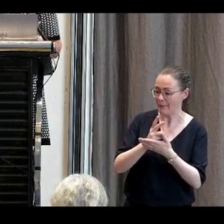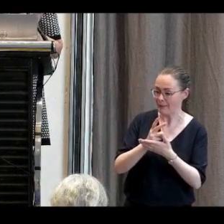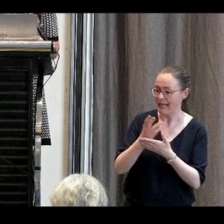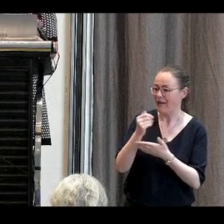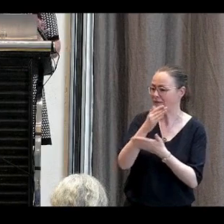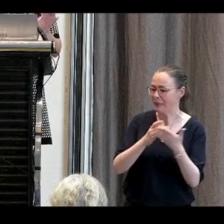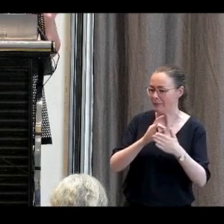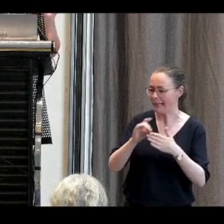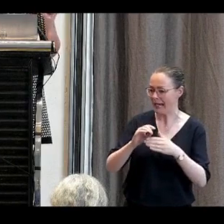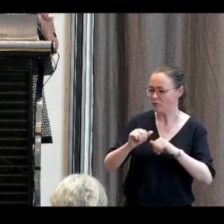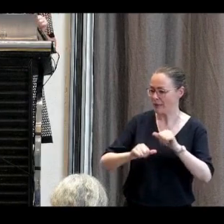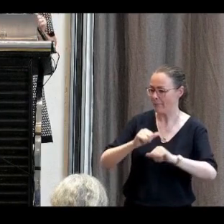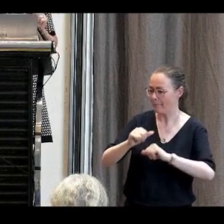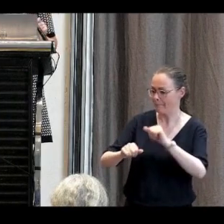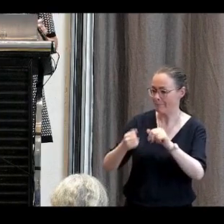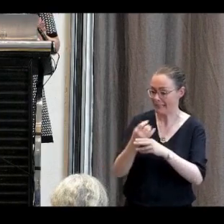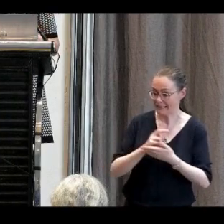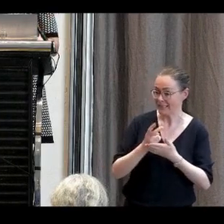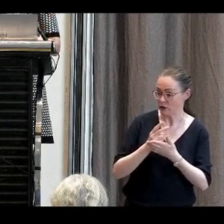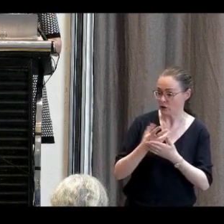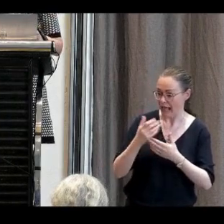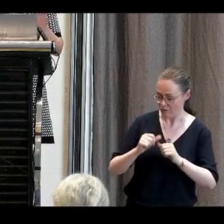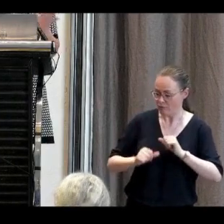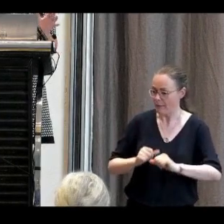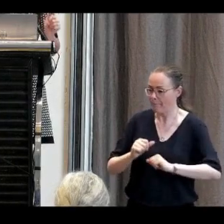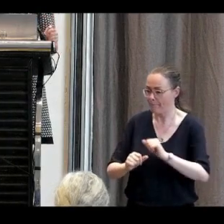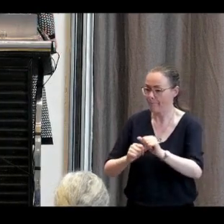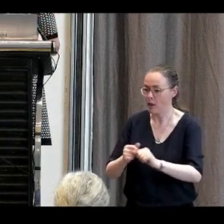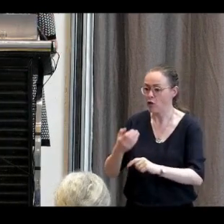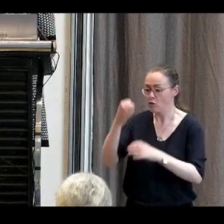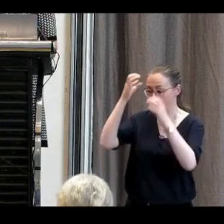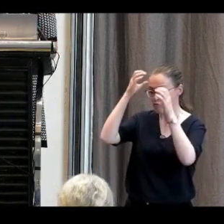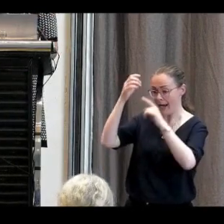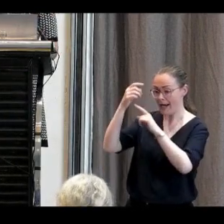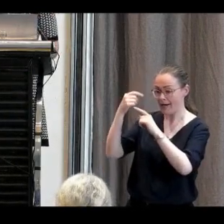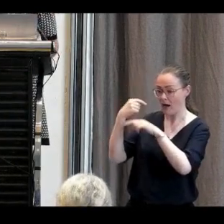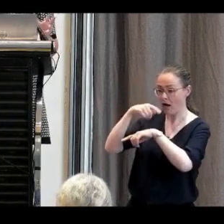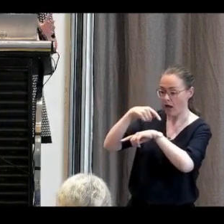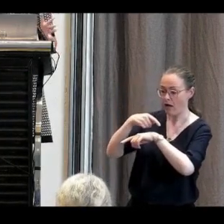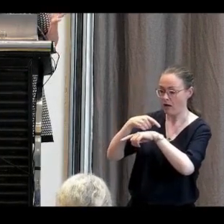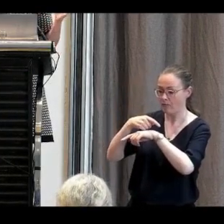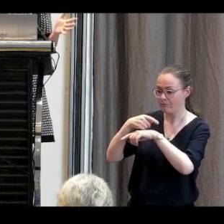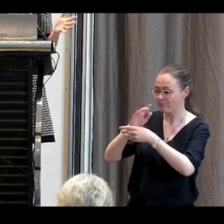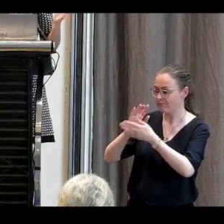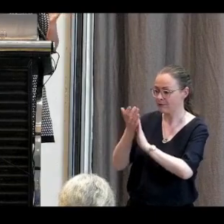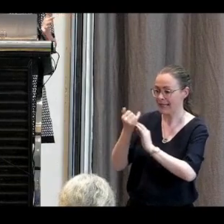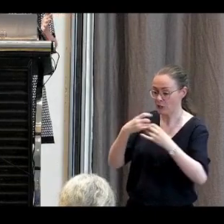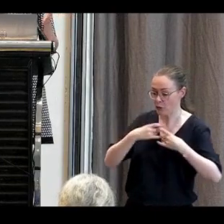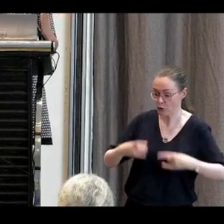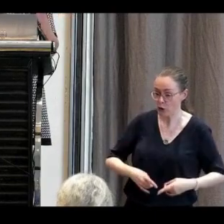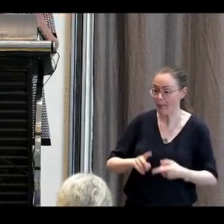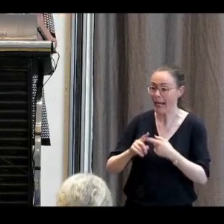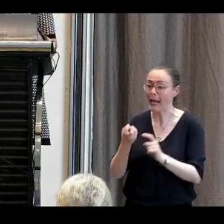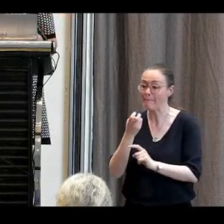sort of rhythms in their seizure presentation. The brain clock is disrupted in human and